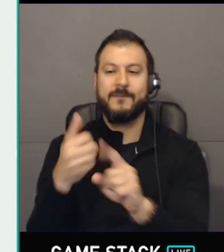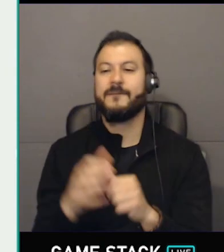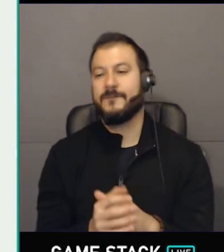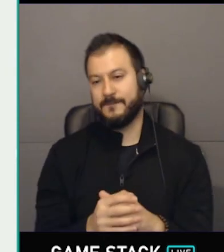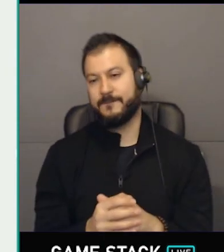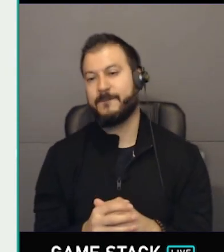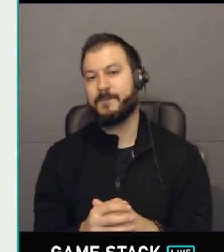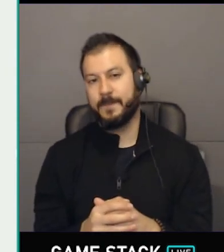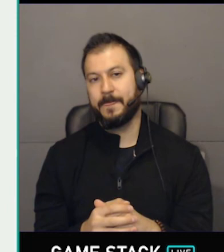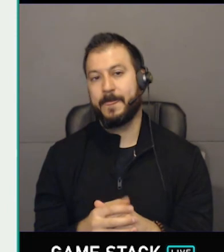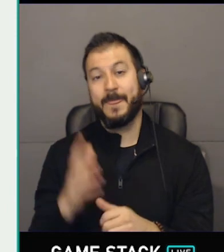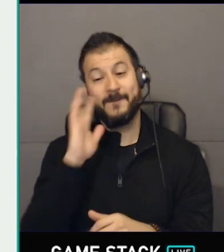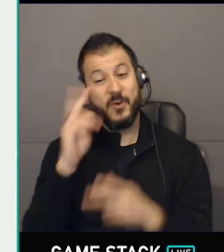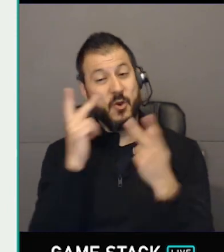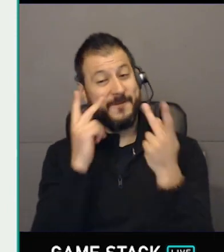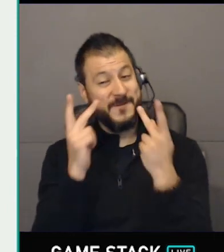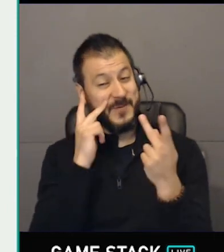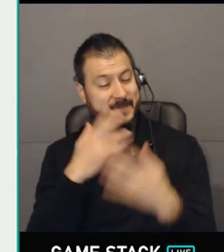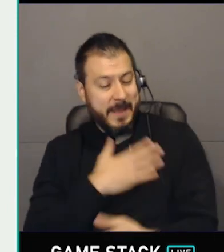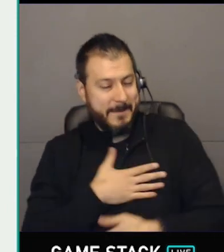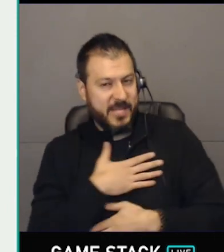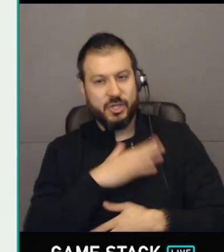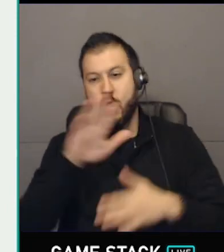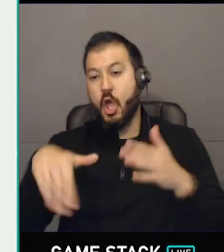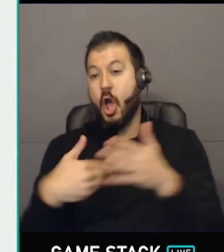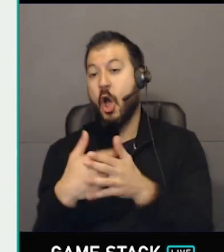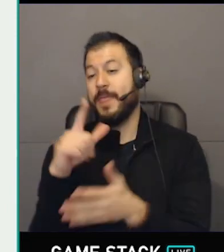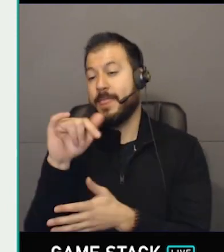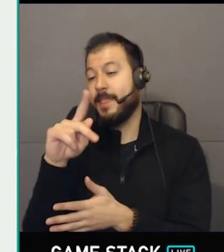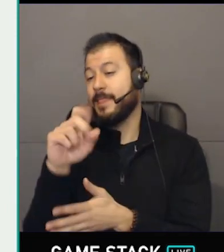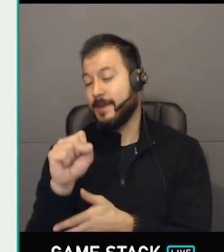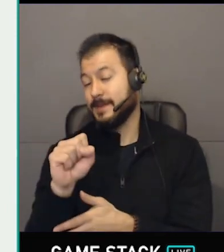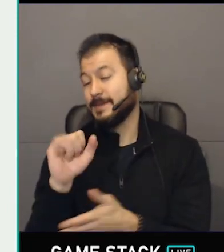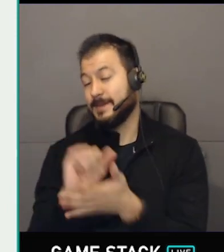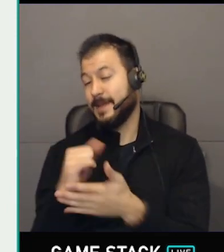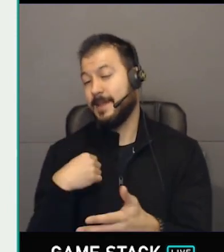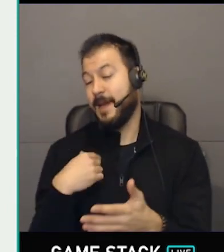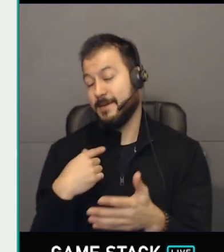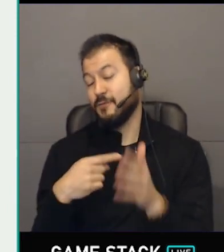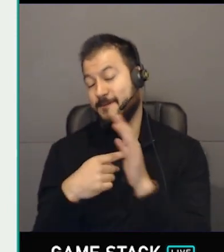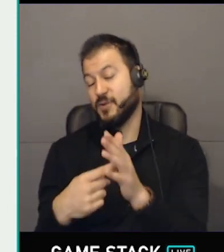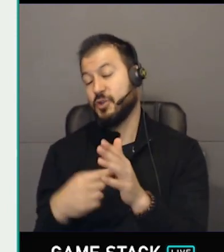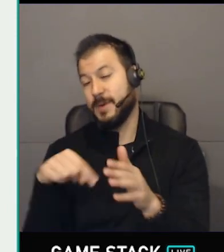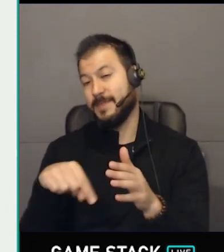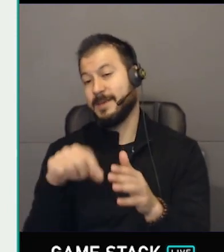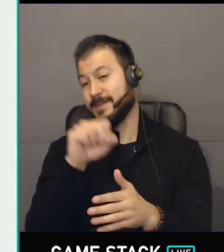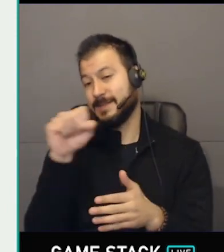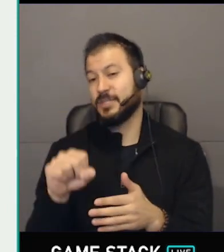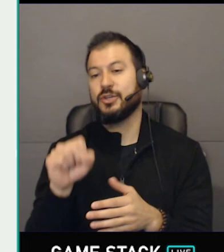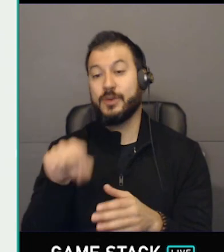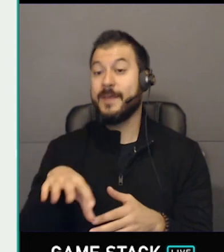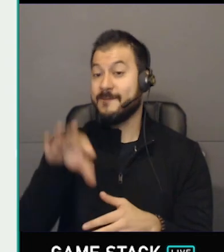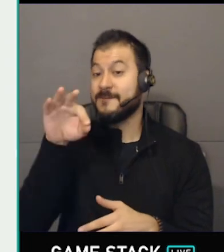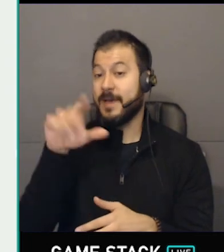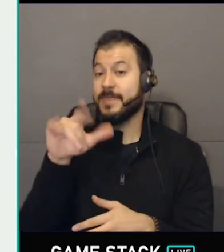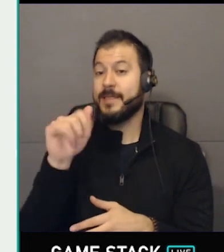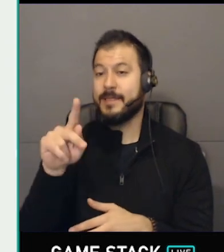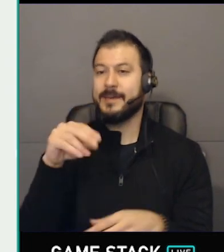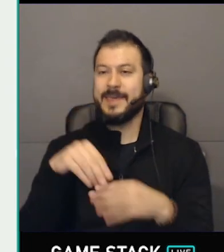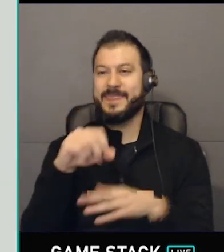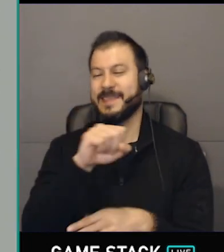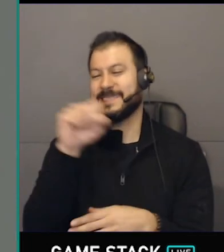For your viewing pleasure, here are all of the external links and videos that I've referred to in this session, and you can also find these links in the session